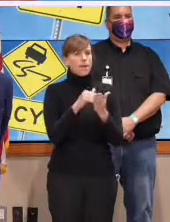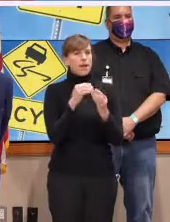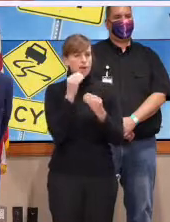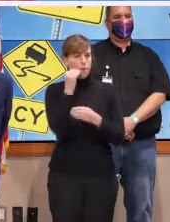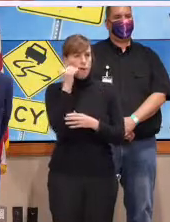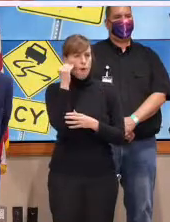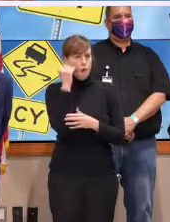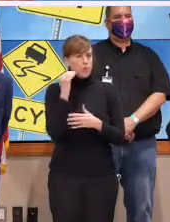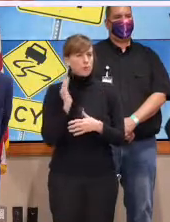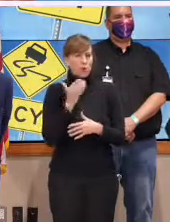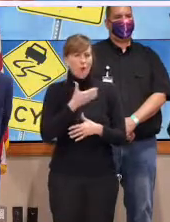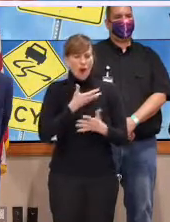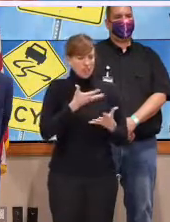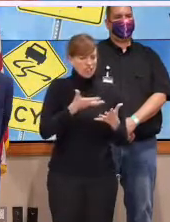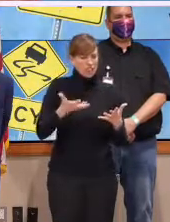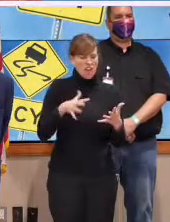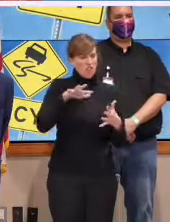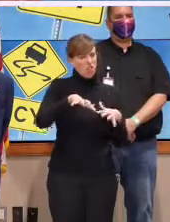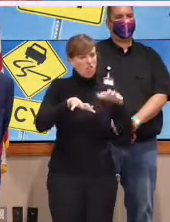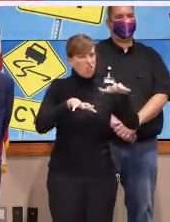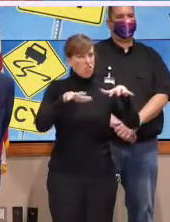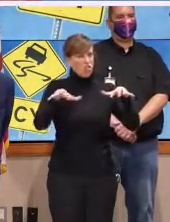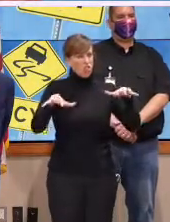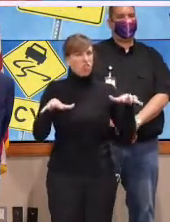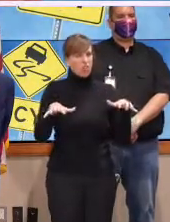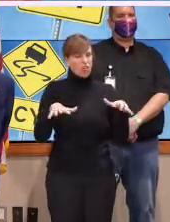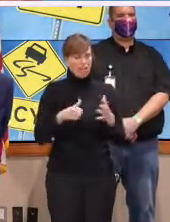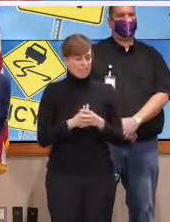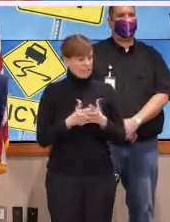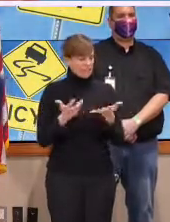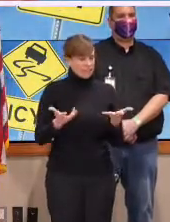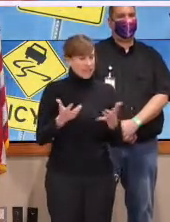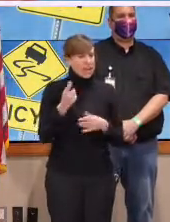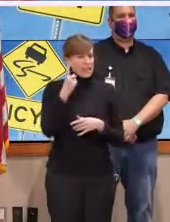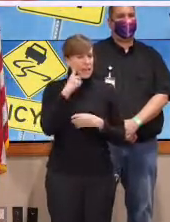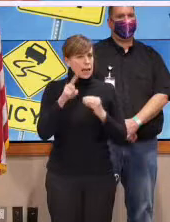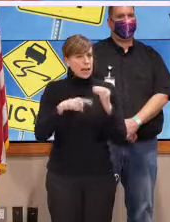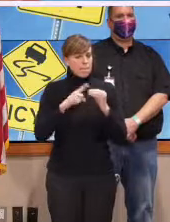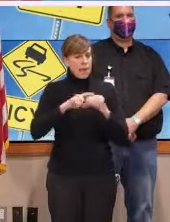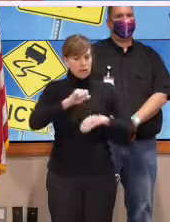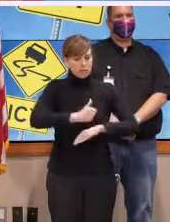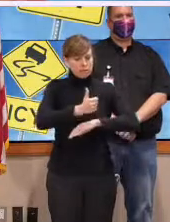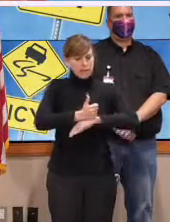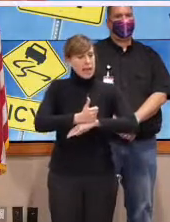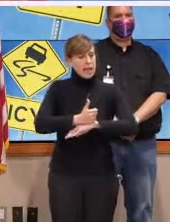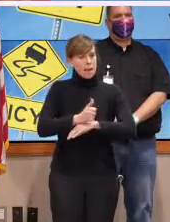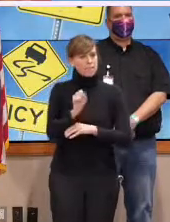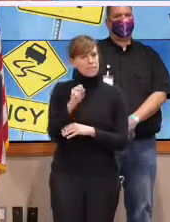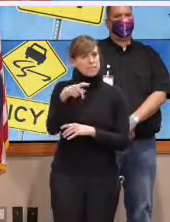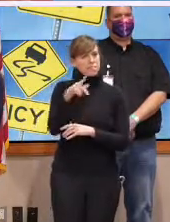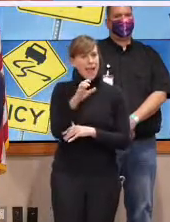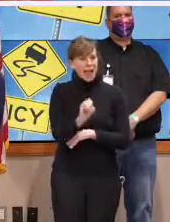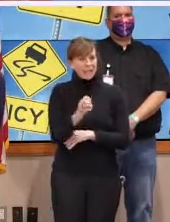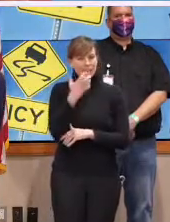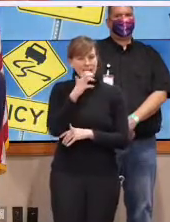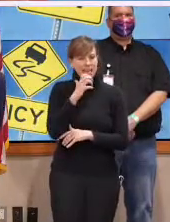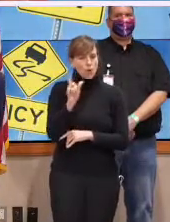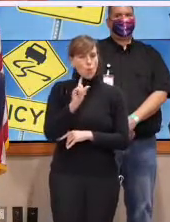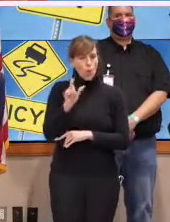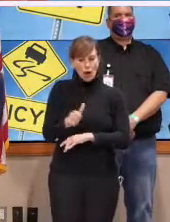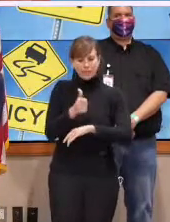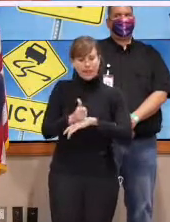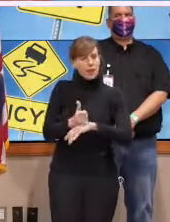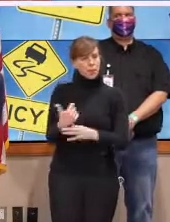we did before, more school papers, more things like that. Think about where you're setting those heaters up in your home, those space heaters and things like that, so